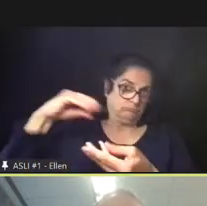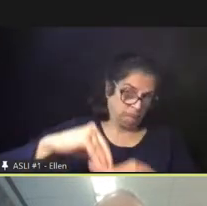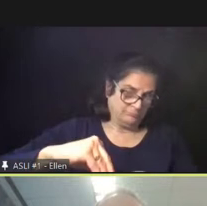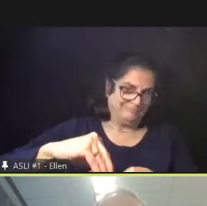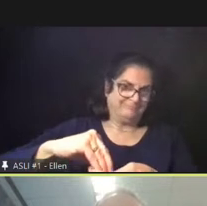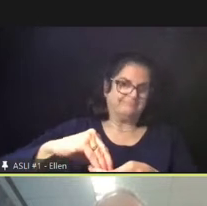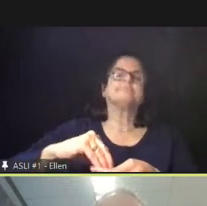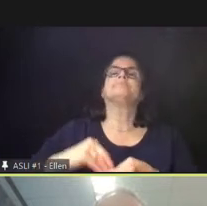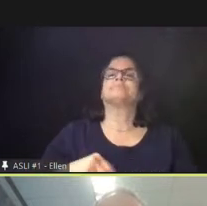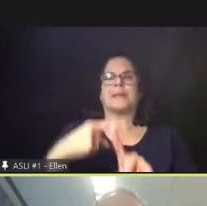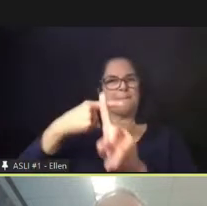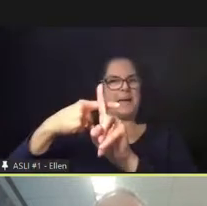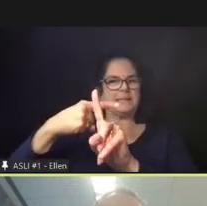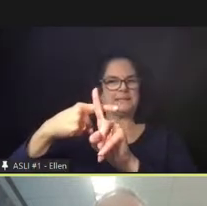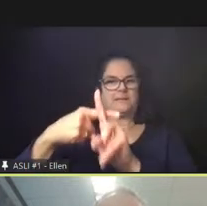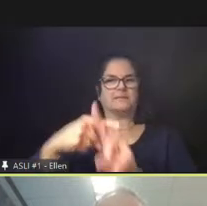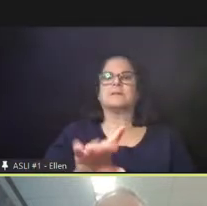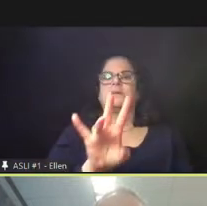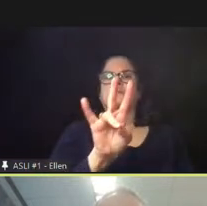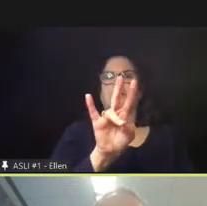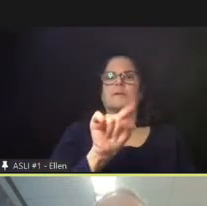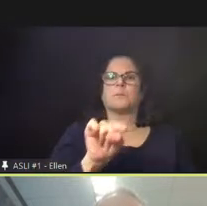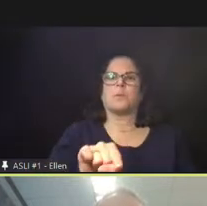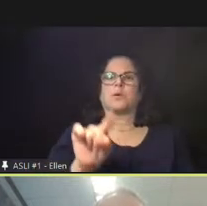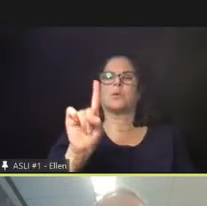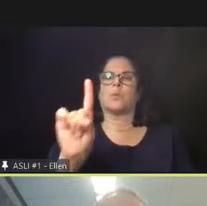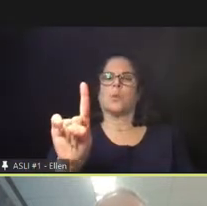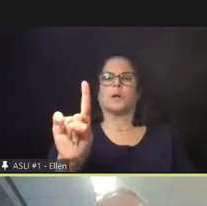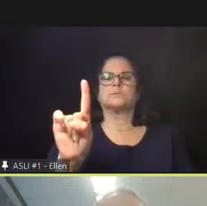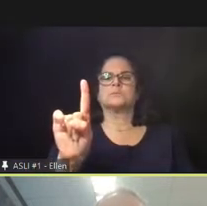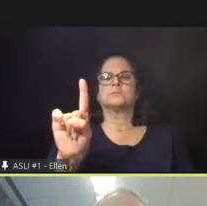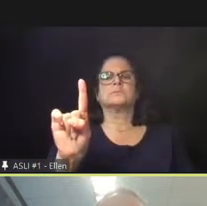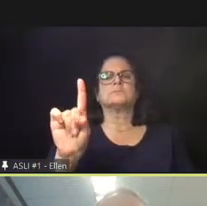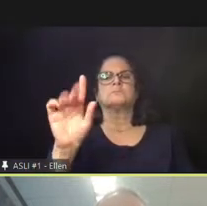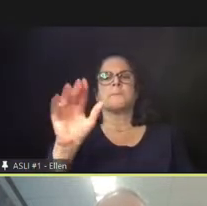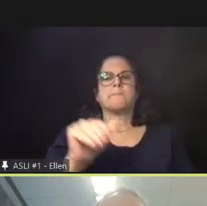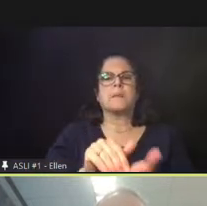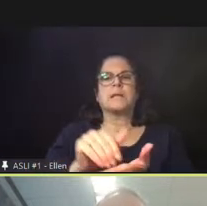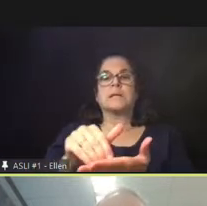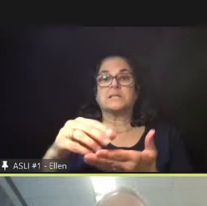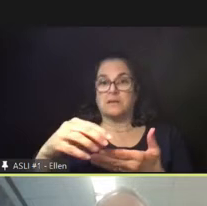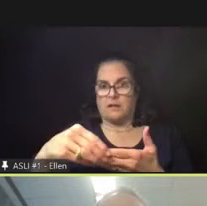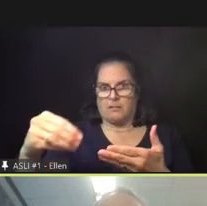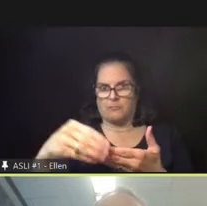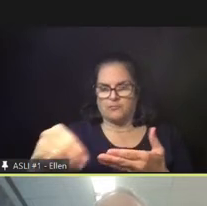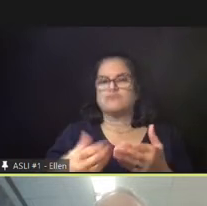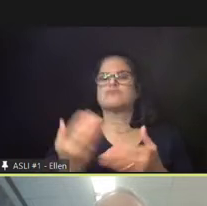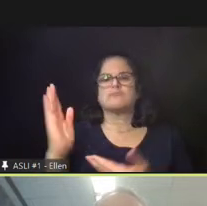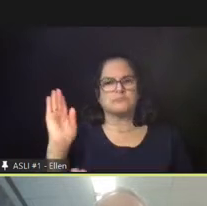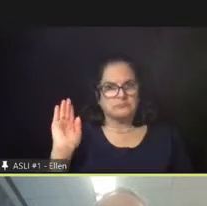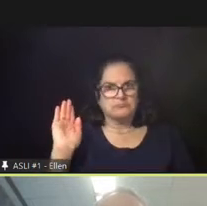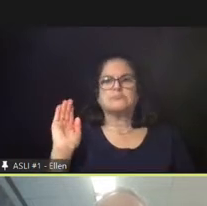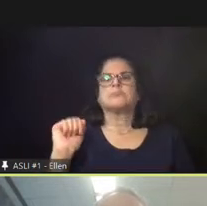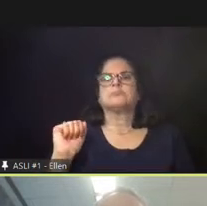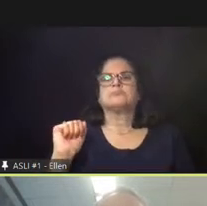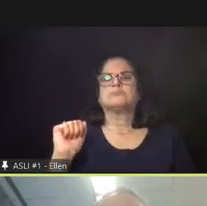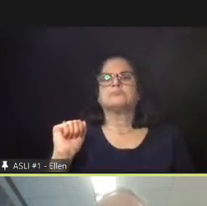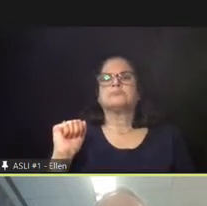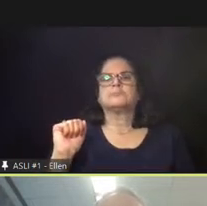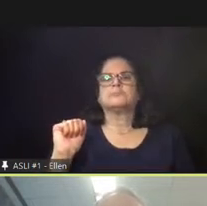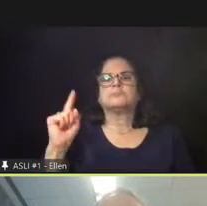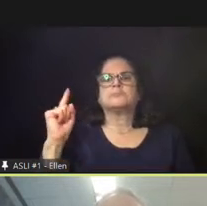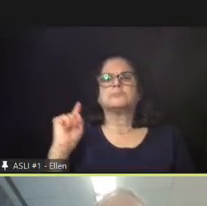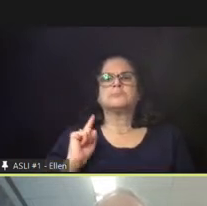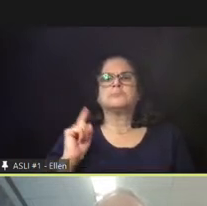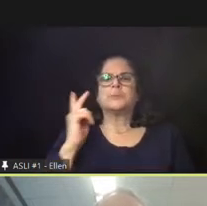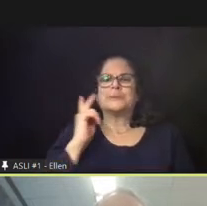revenues, positive by $7.1 million to the amended budget and $6.5 million to the original